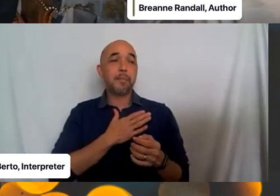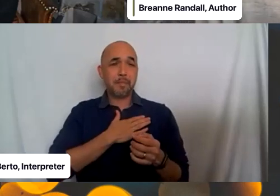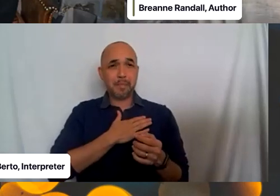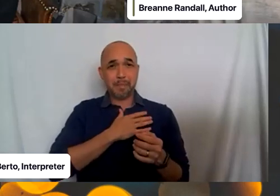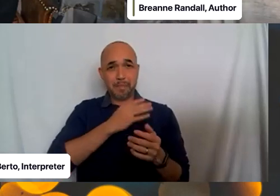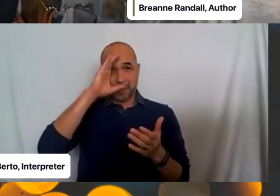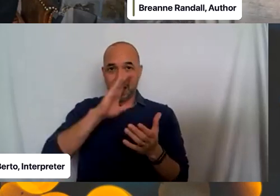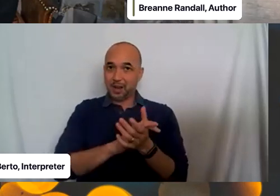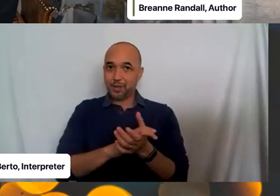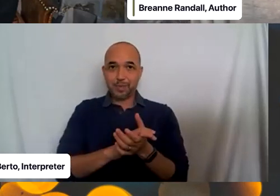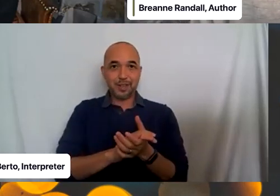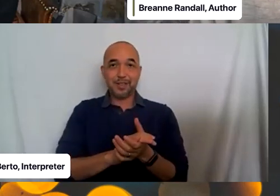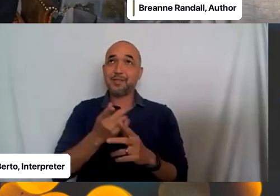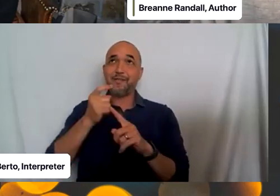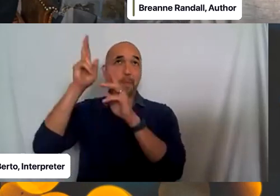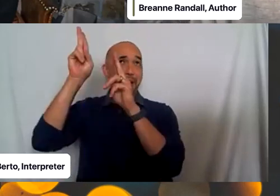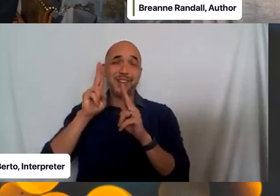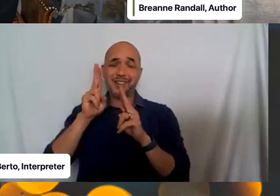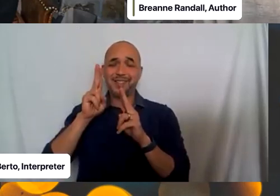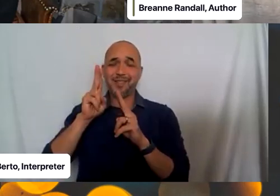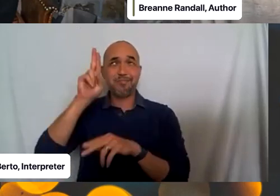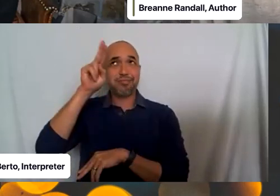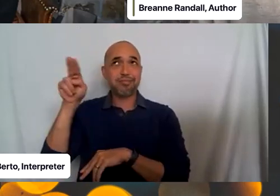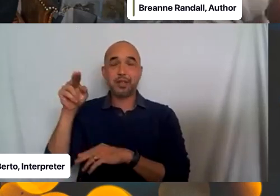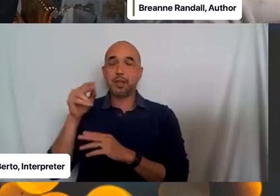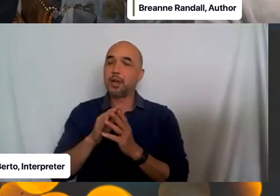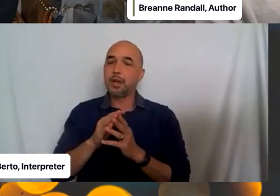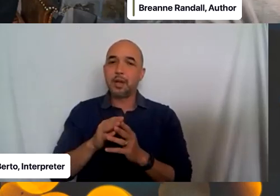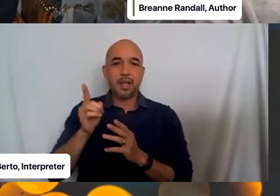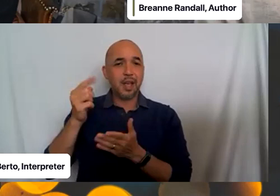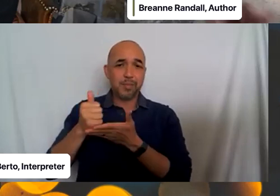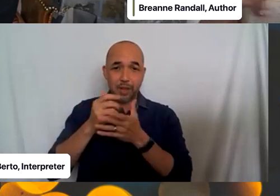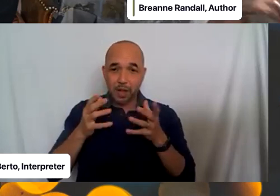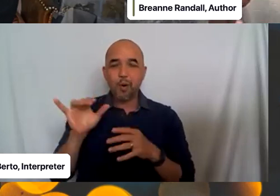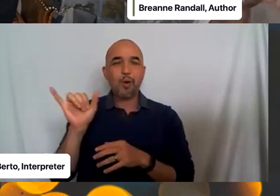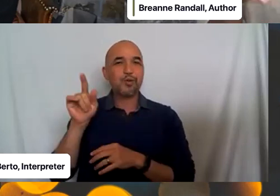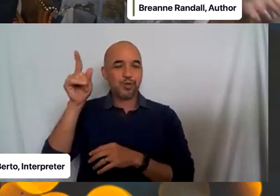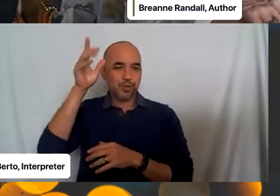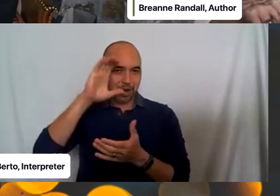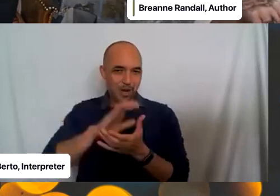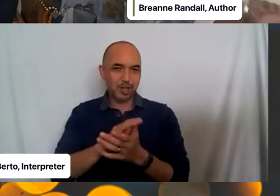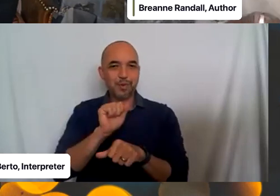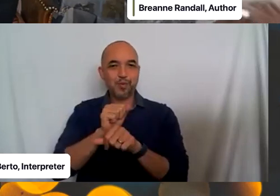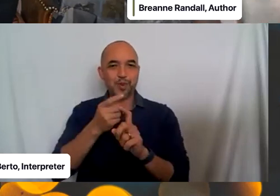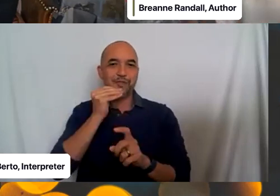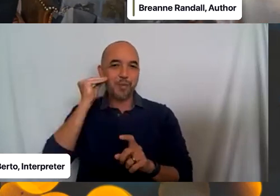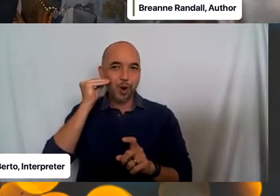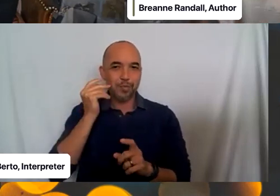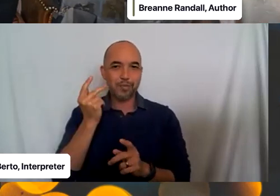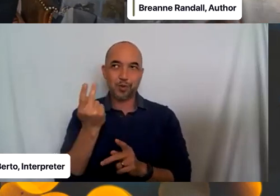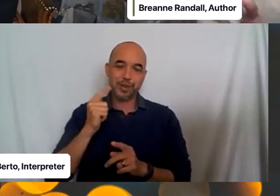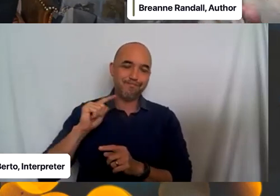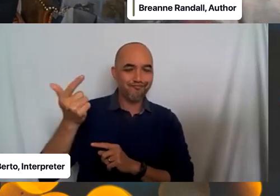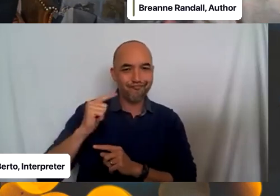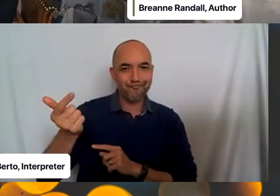that's kind of a huge bonus. And he's just so helpful and so amazing. He also works from home. And so we tag team and, I'll go up.